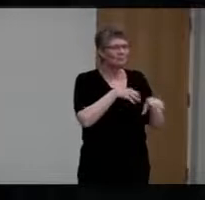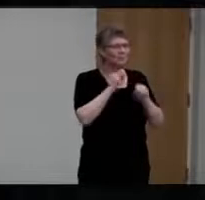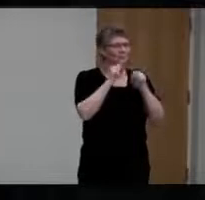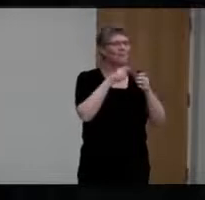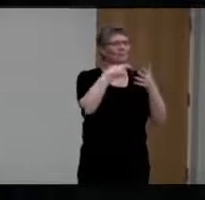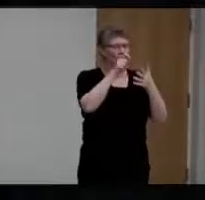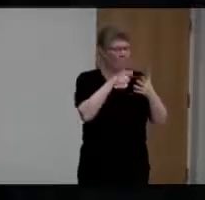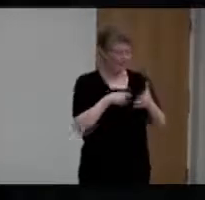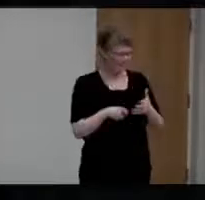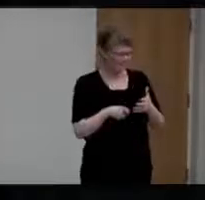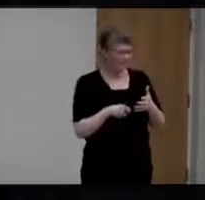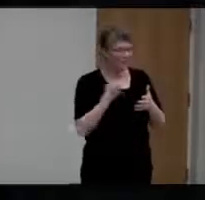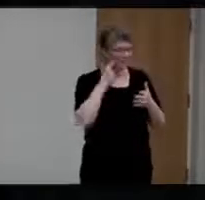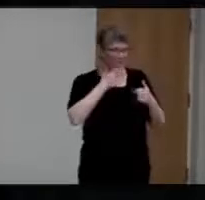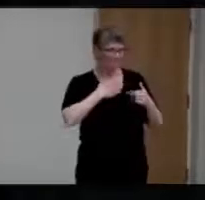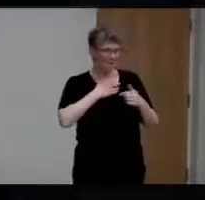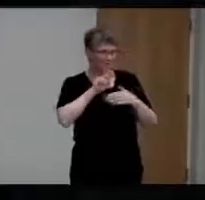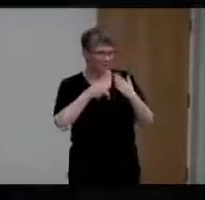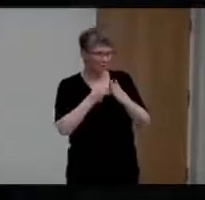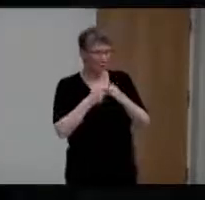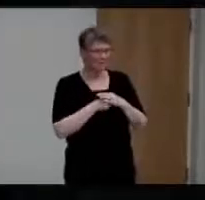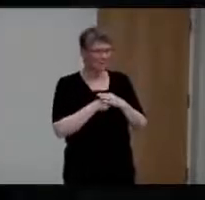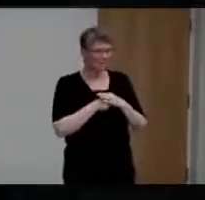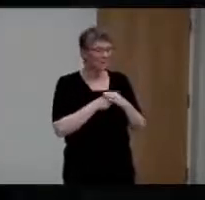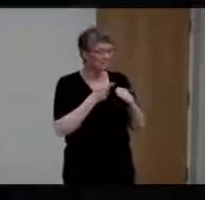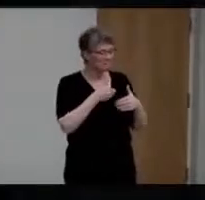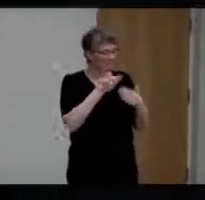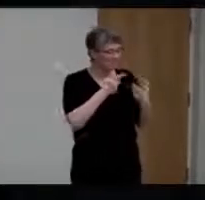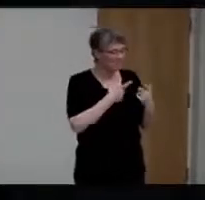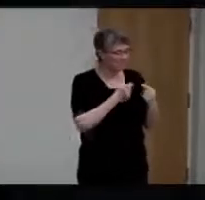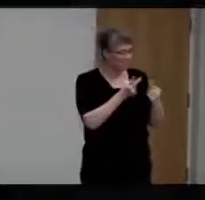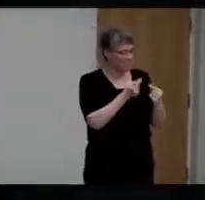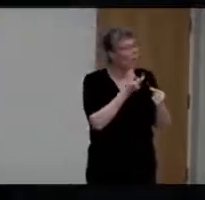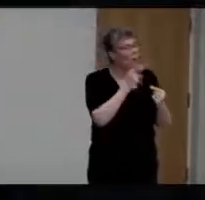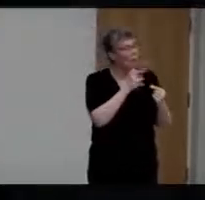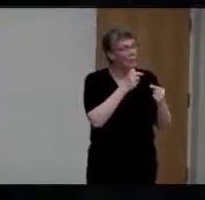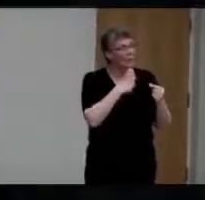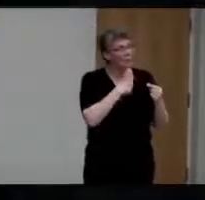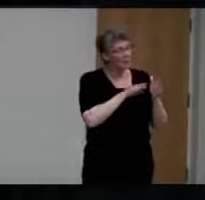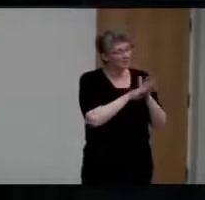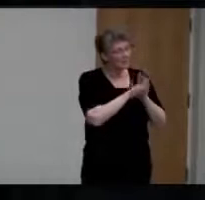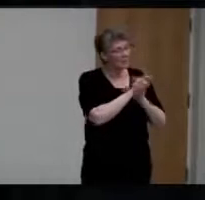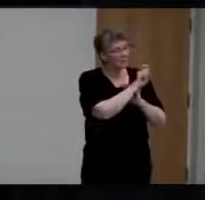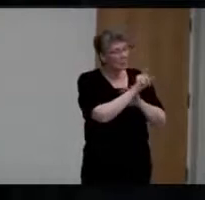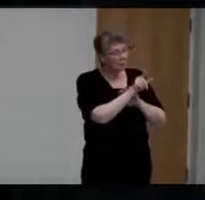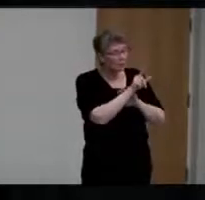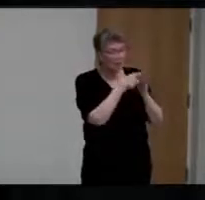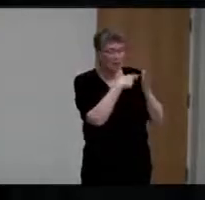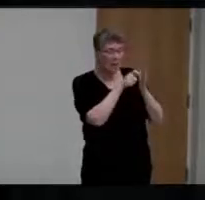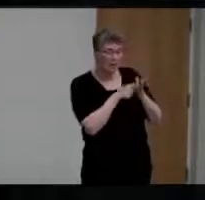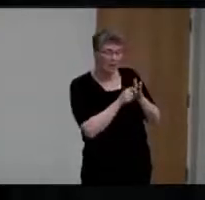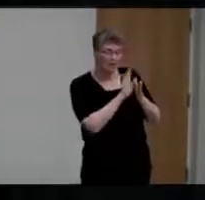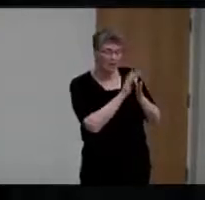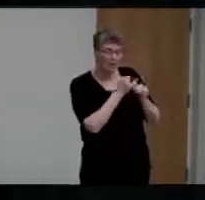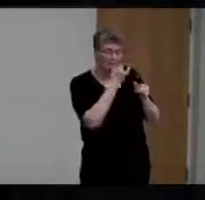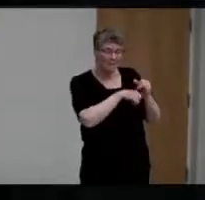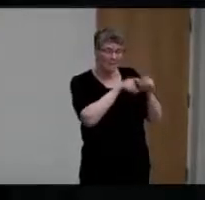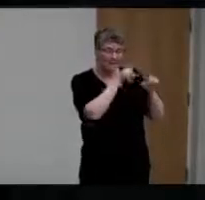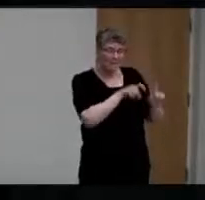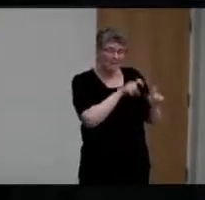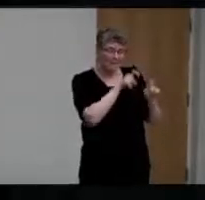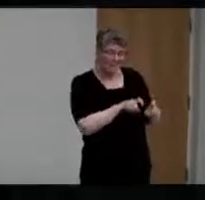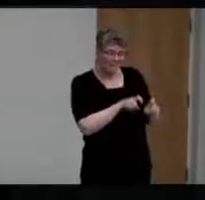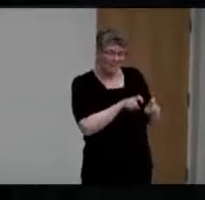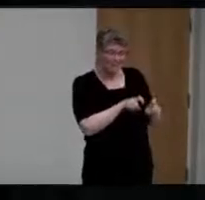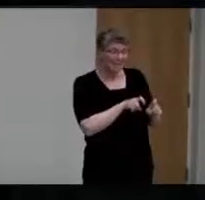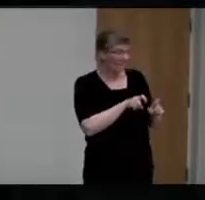against them. So I offered to do this, like, let's develop this tool, let me grade your finals with this, and the answer is always a resounding absolutely not, like,